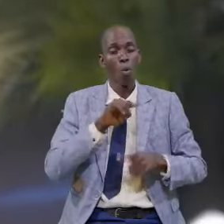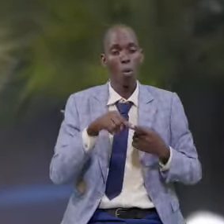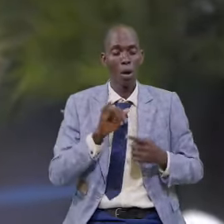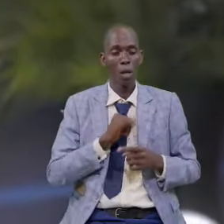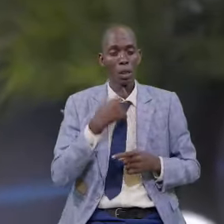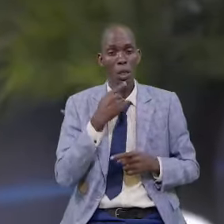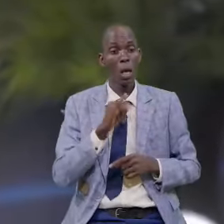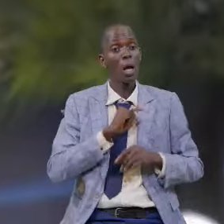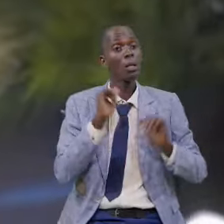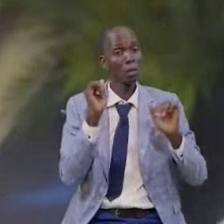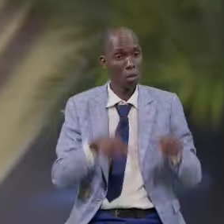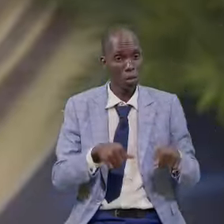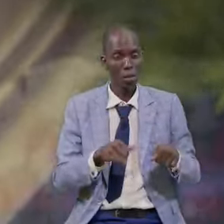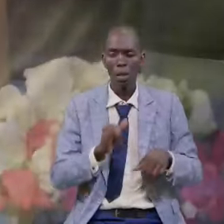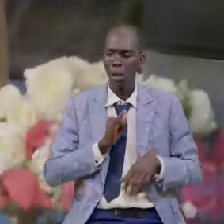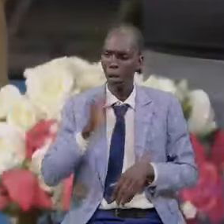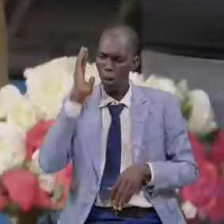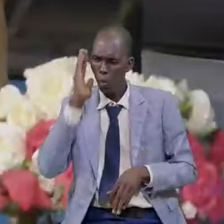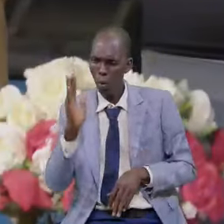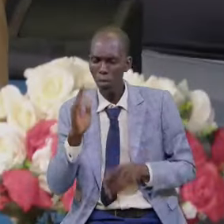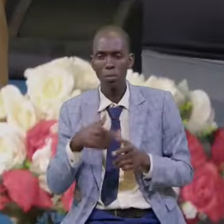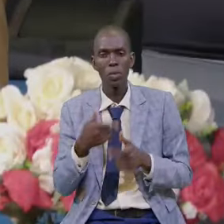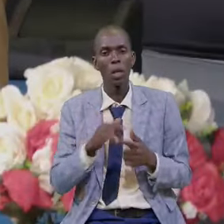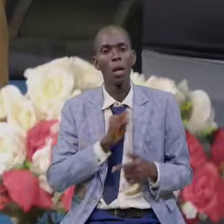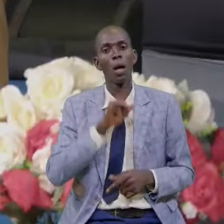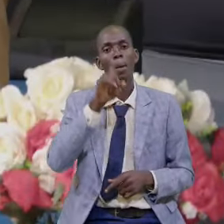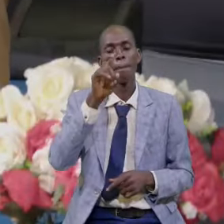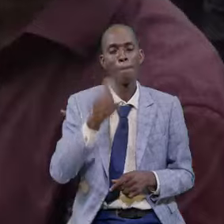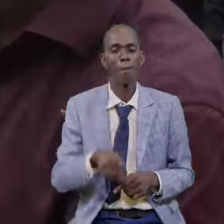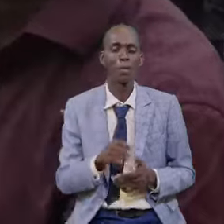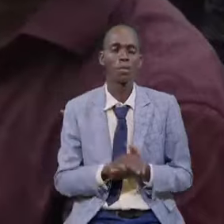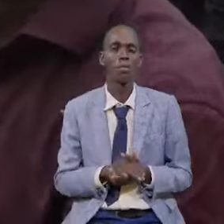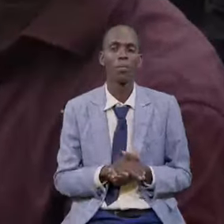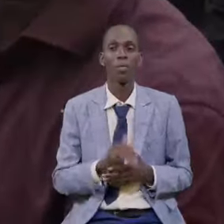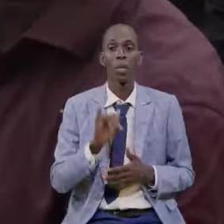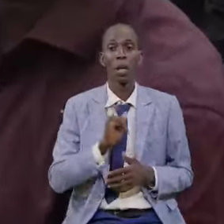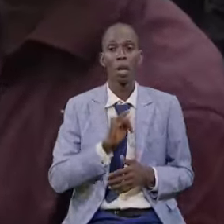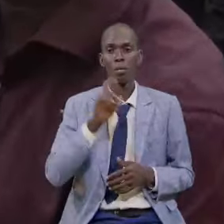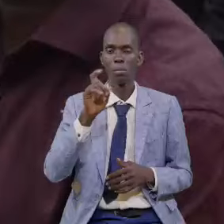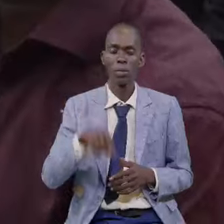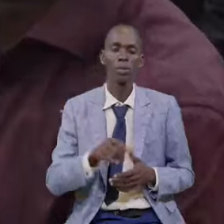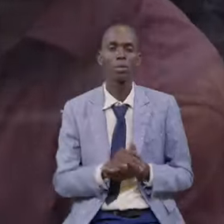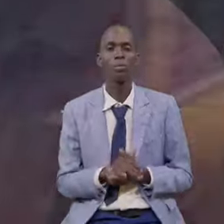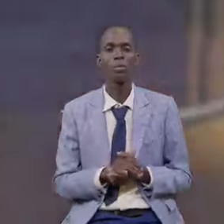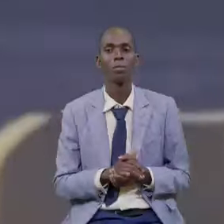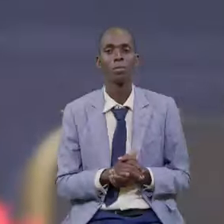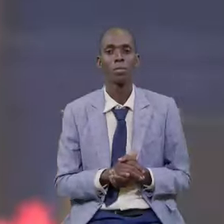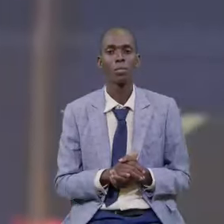then I must. Somebody say, I must. You look at